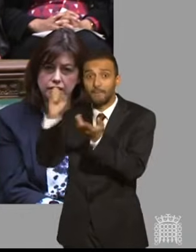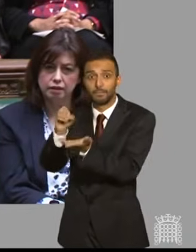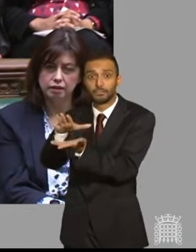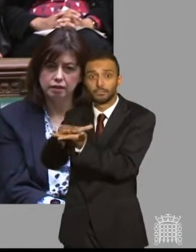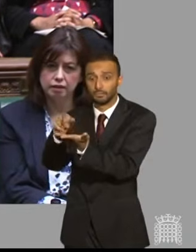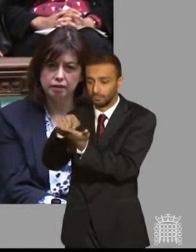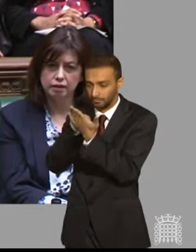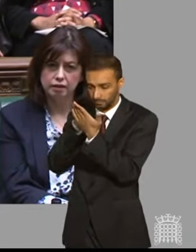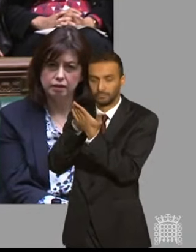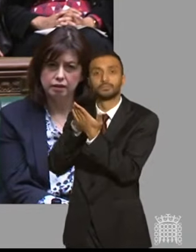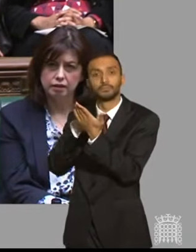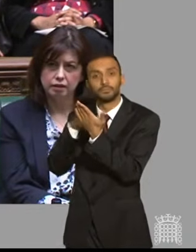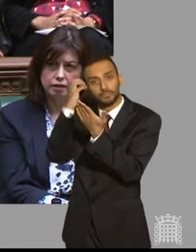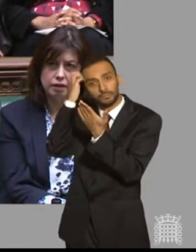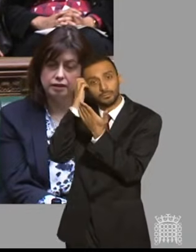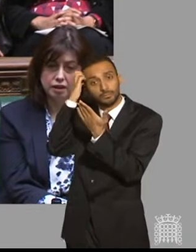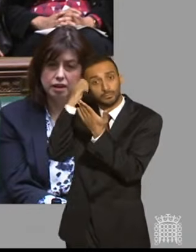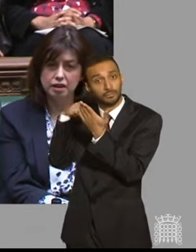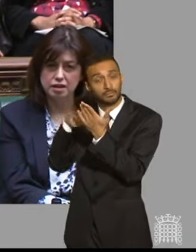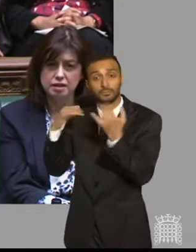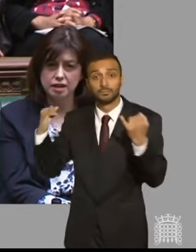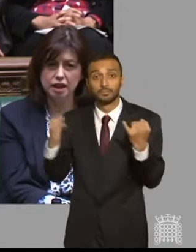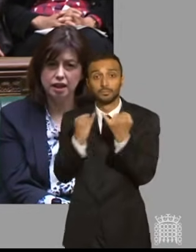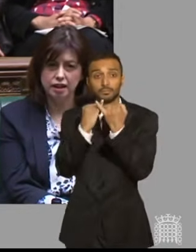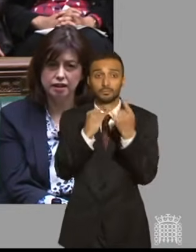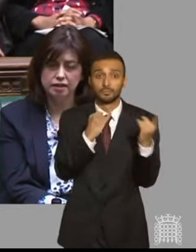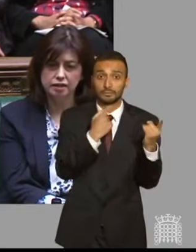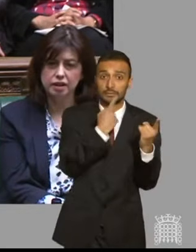appreciate the business. This really matters to the people who've been at the heart.